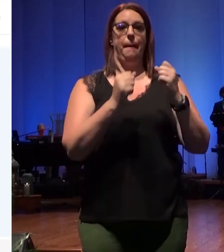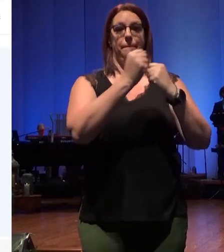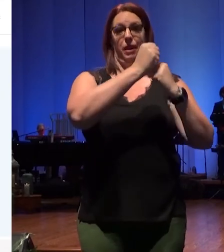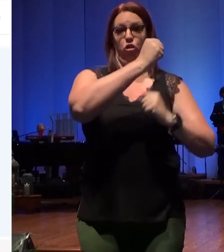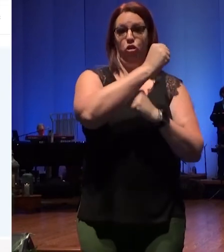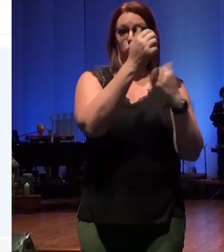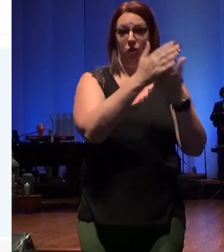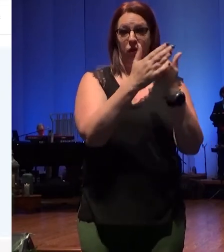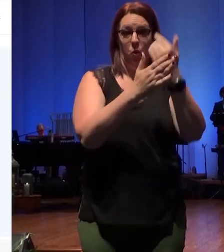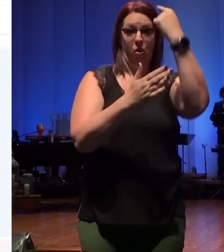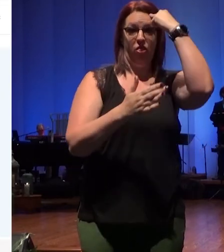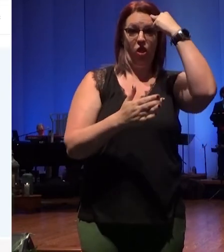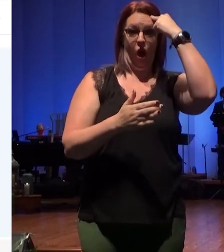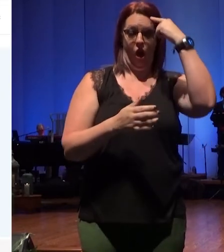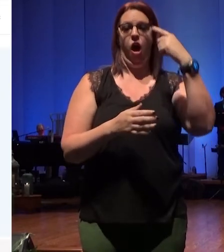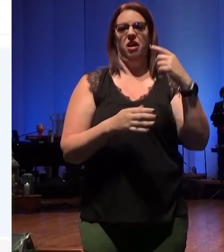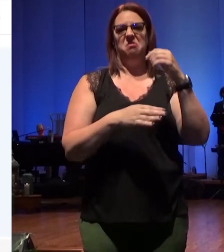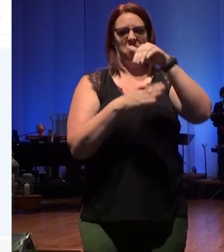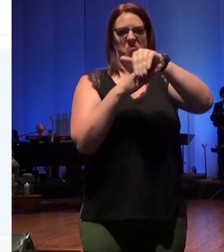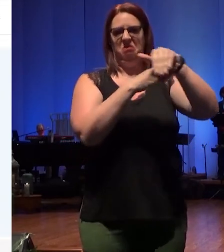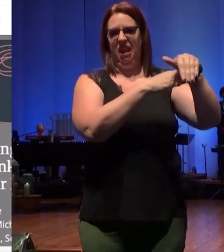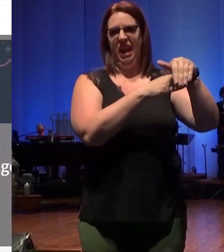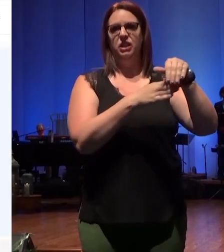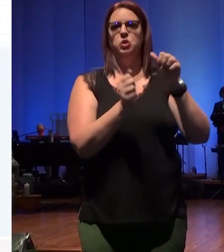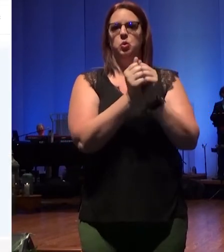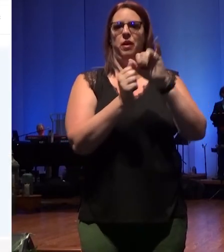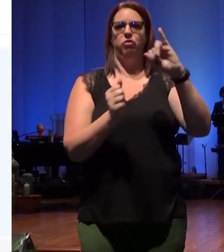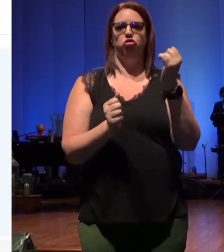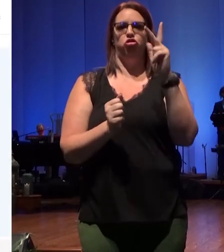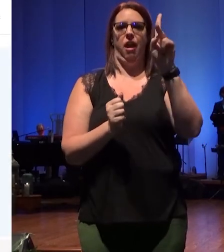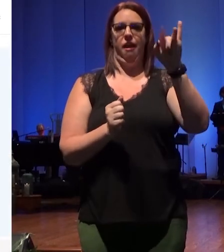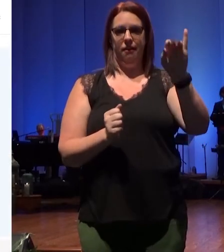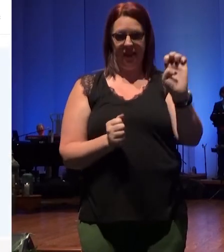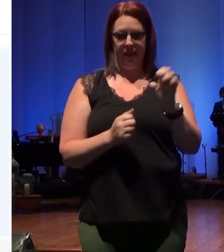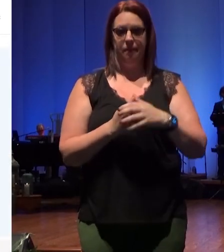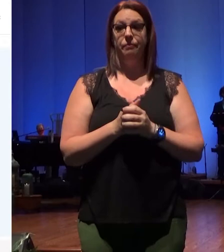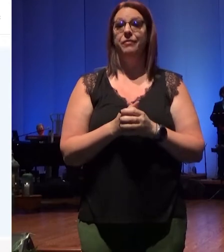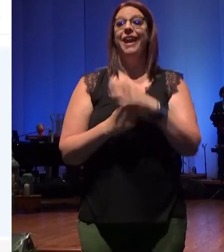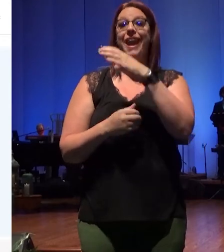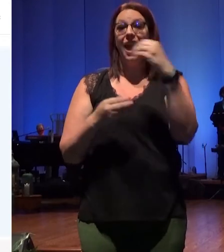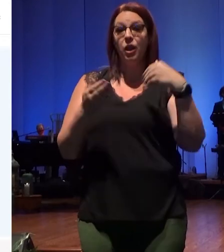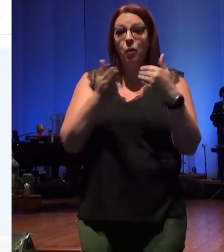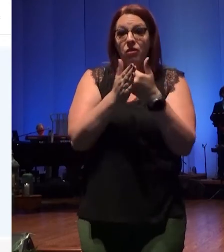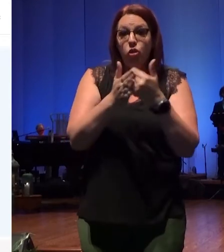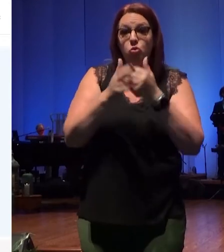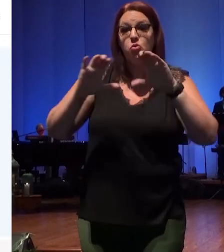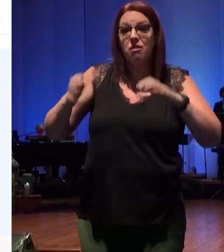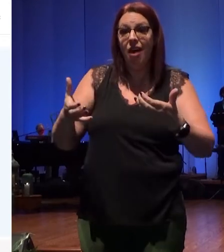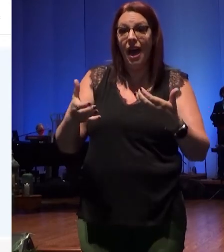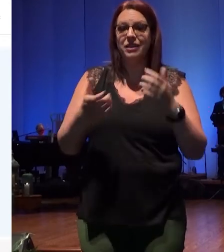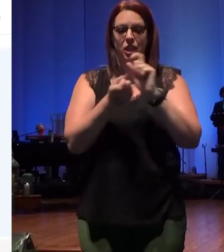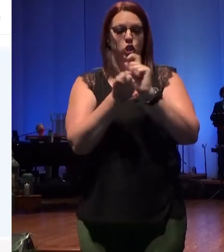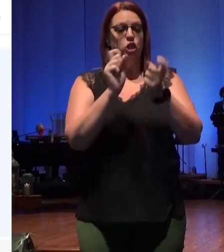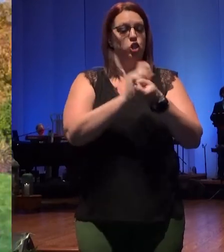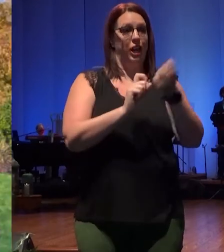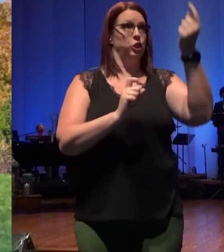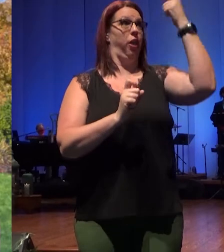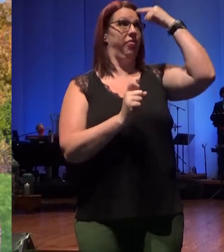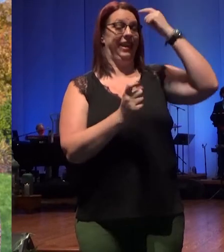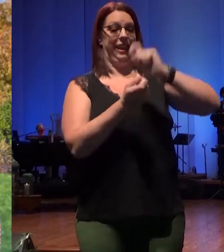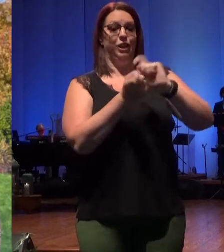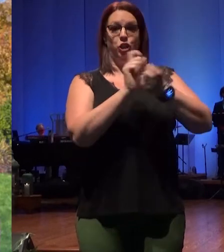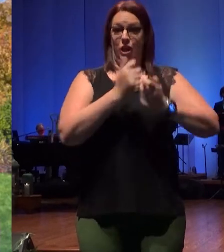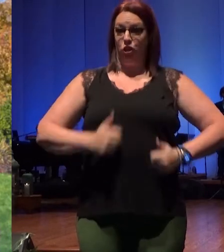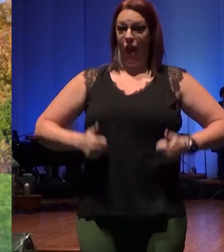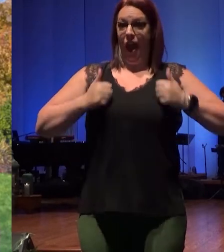October 12th in the evening with Reverend Jackie Harris. And we have a new certificated class for you called Change Your Thinking, Change Your Life. It's